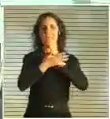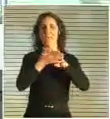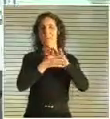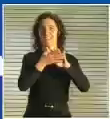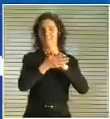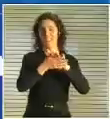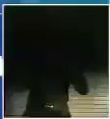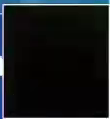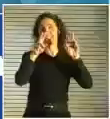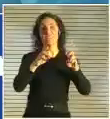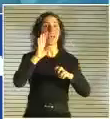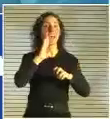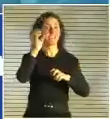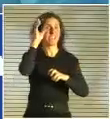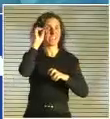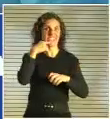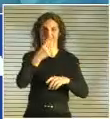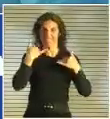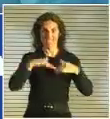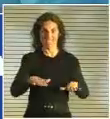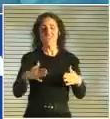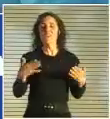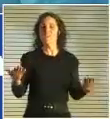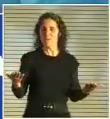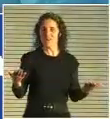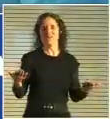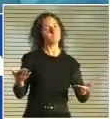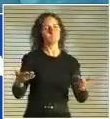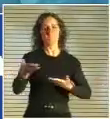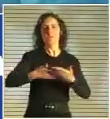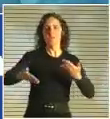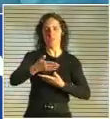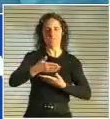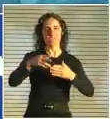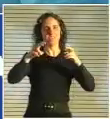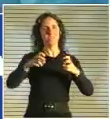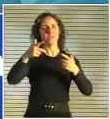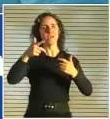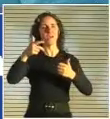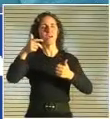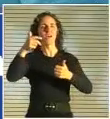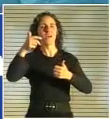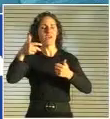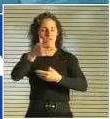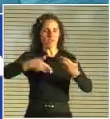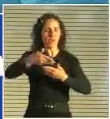today, which is pre-competitive or collaboration, the value of cooperation for sustainable